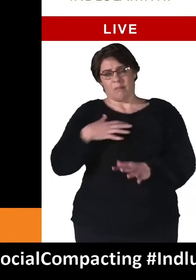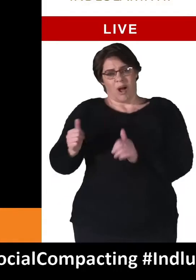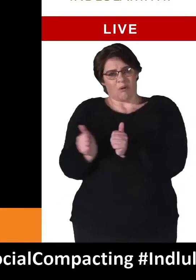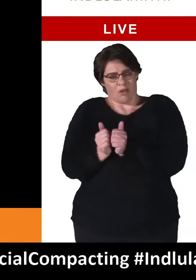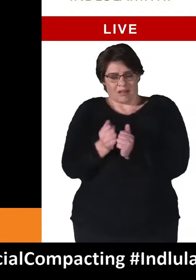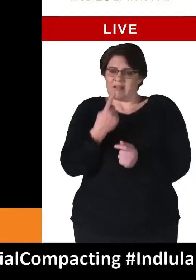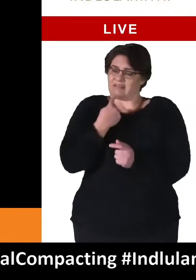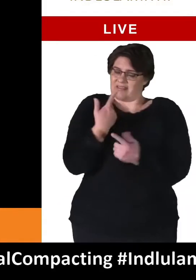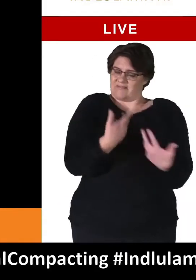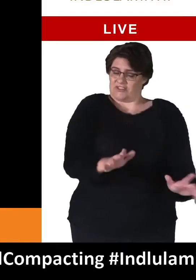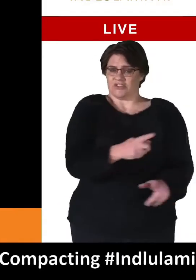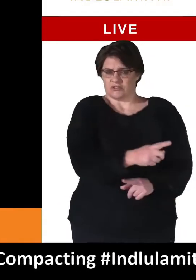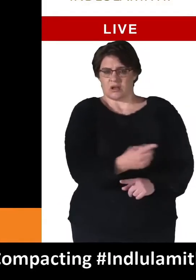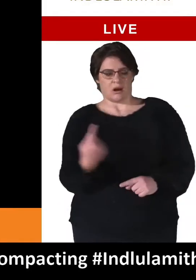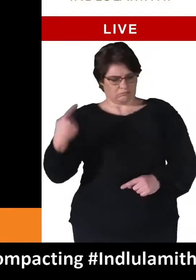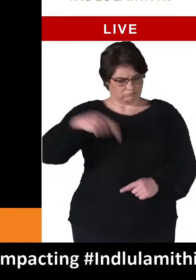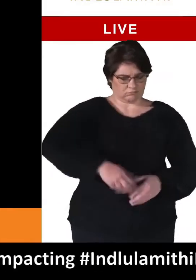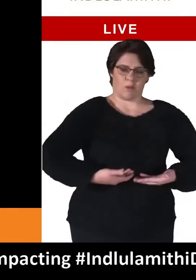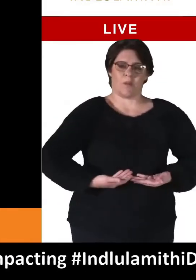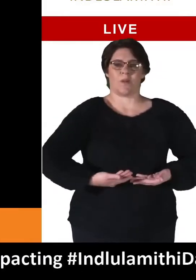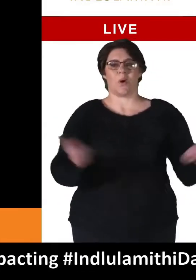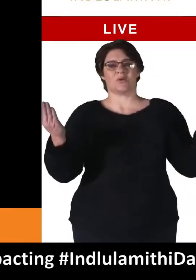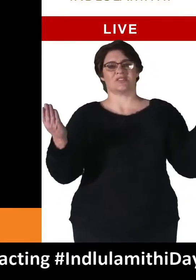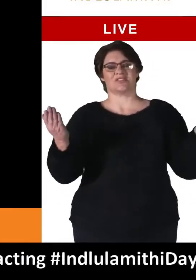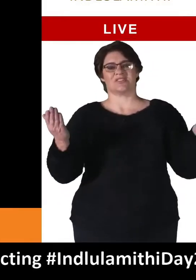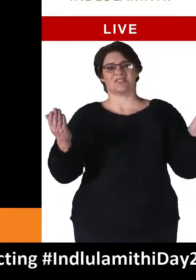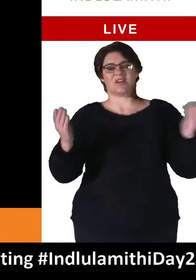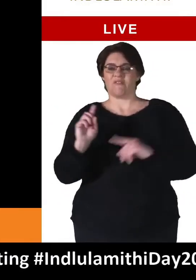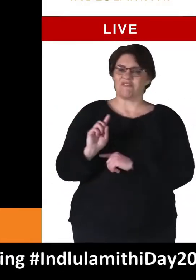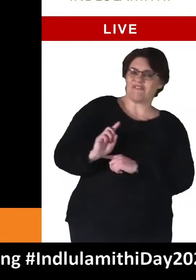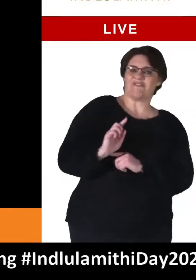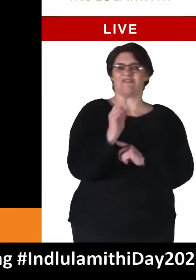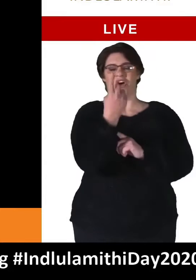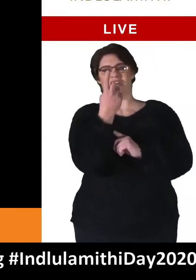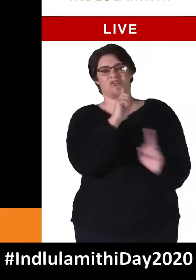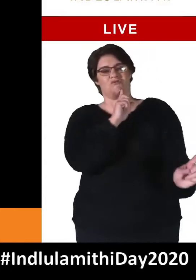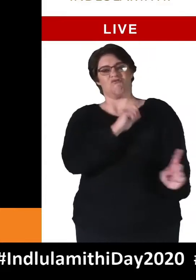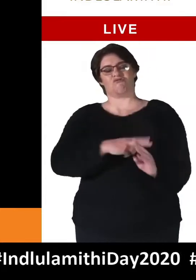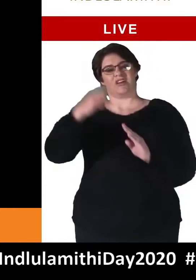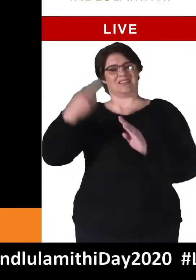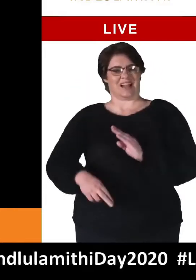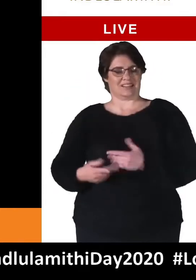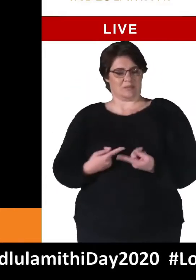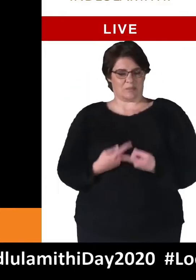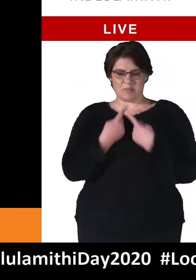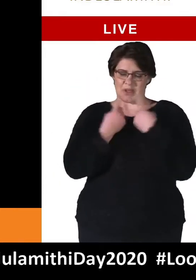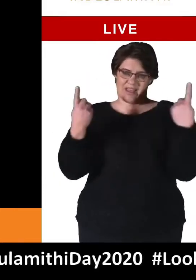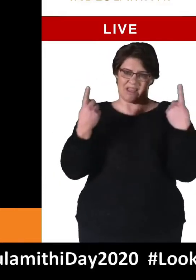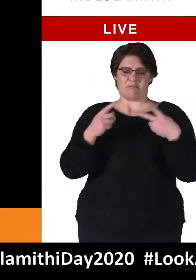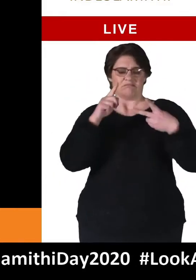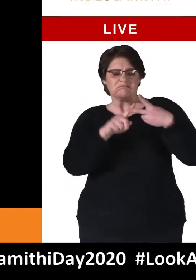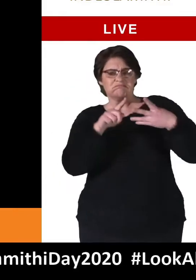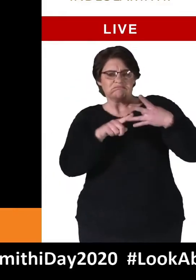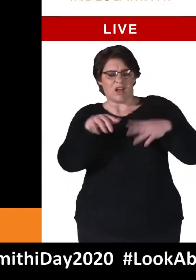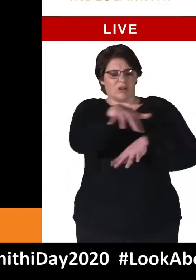has already said, came to launch the first results and the first